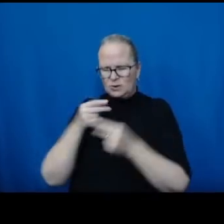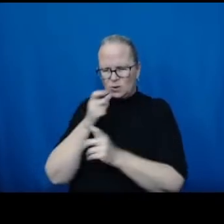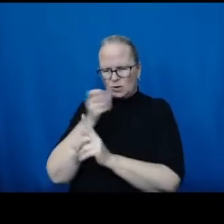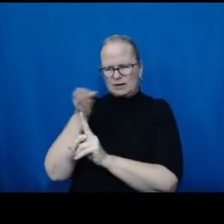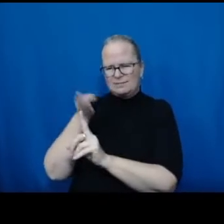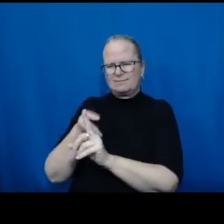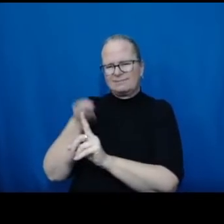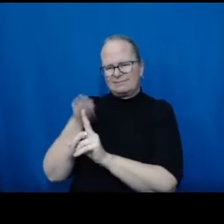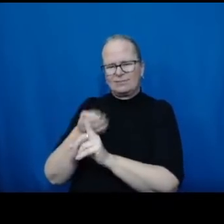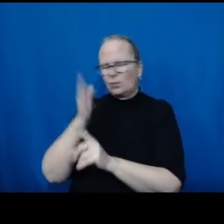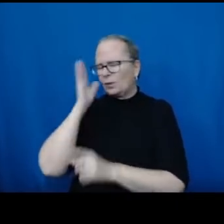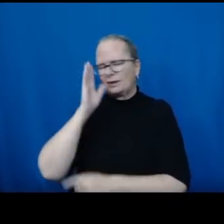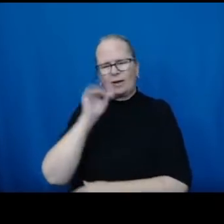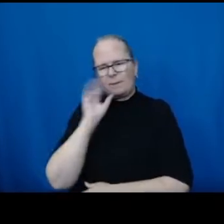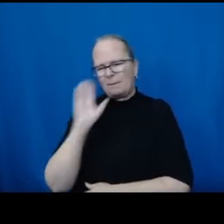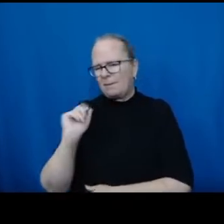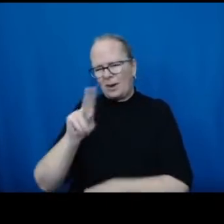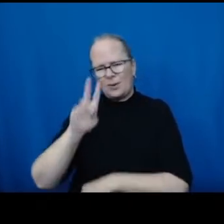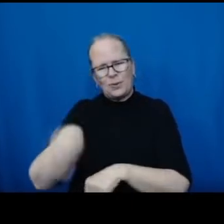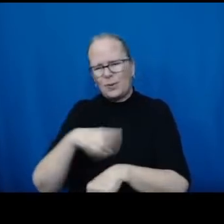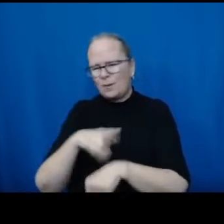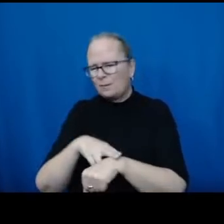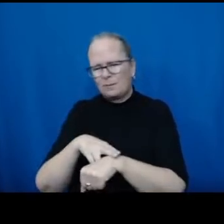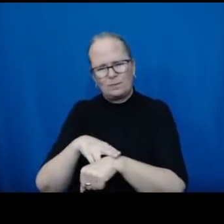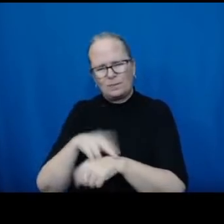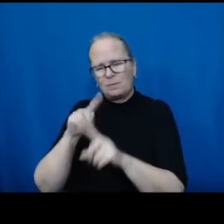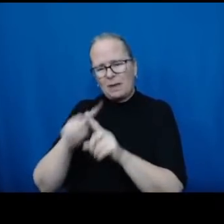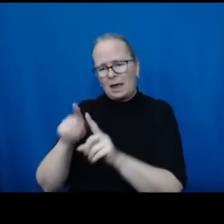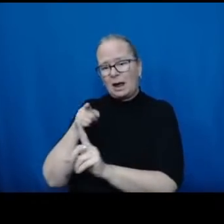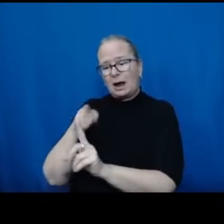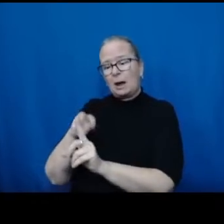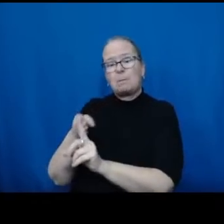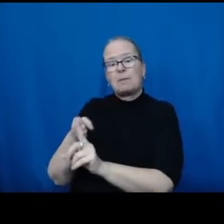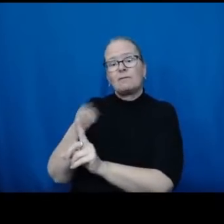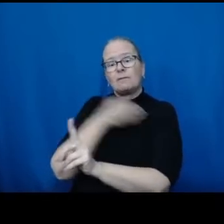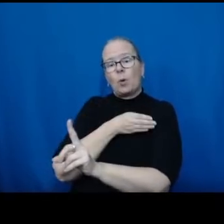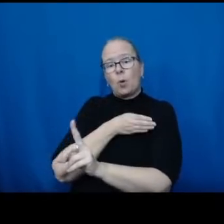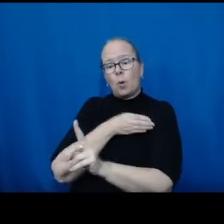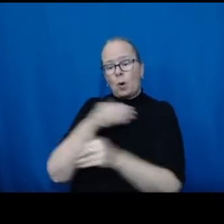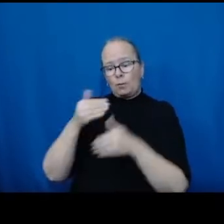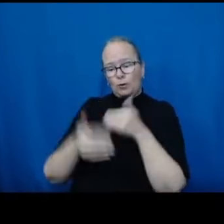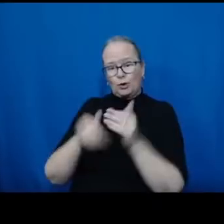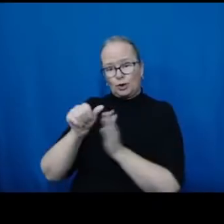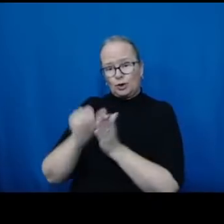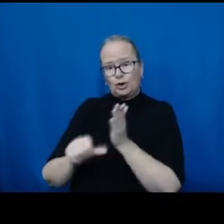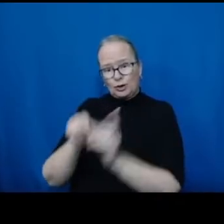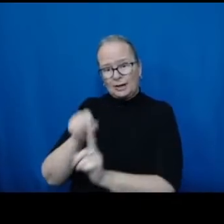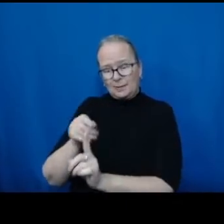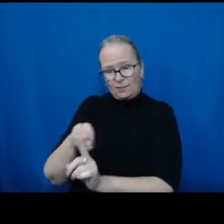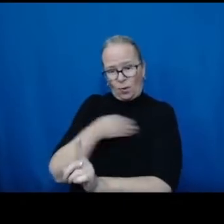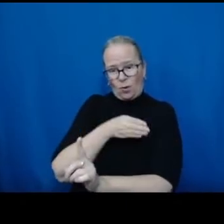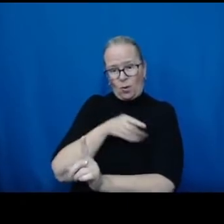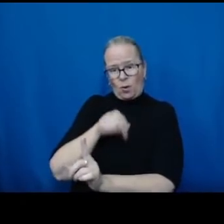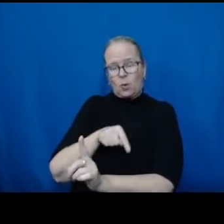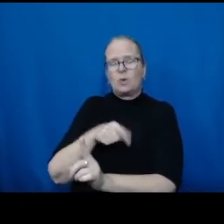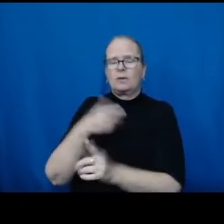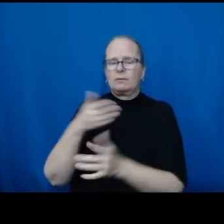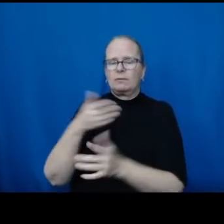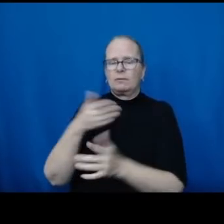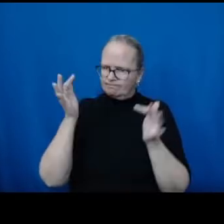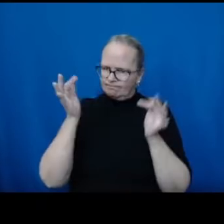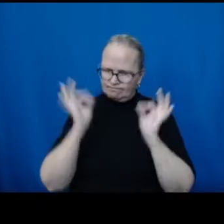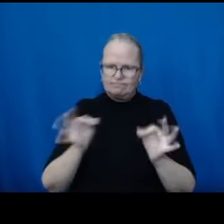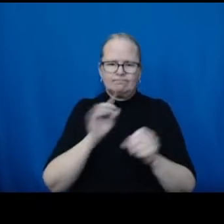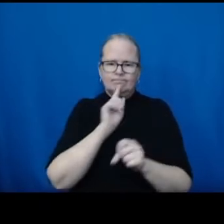was a dedicated and determined human. And I really feel that he will continue traversing